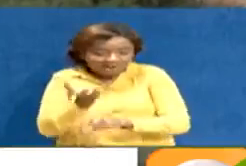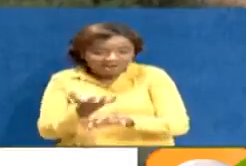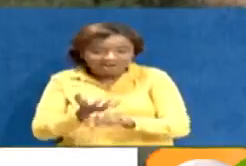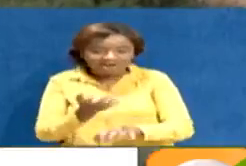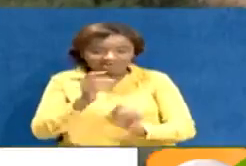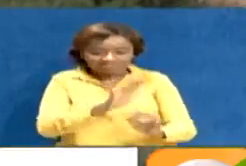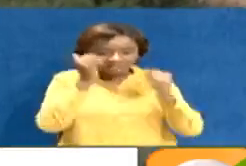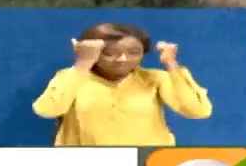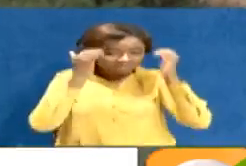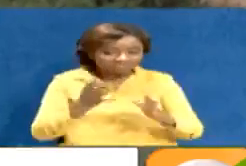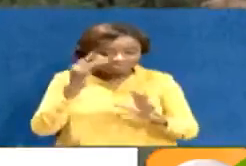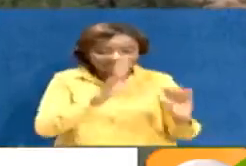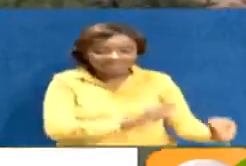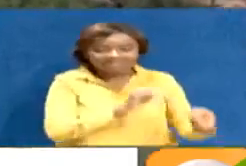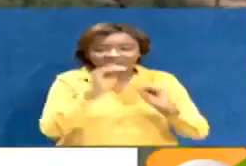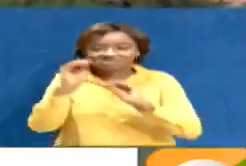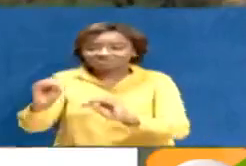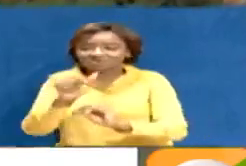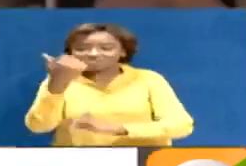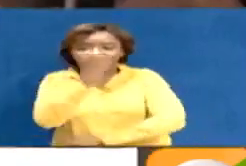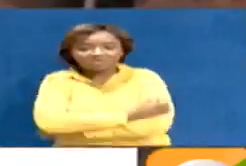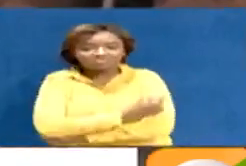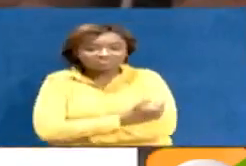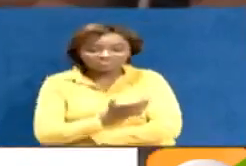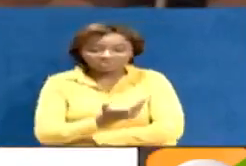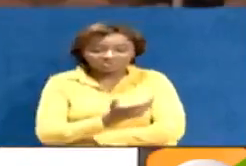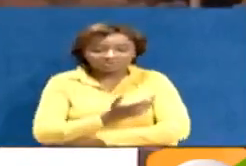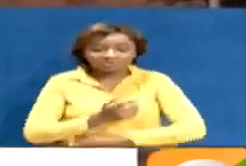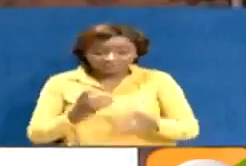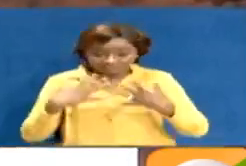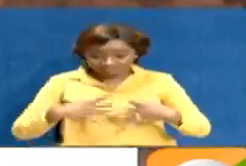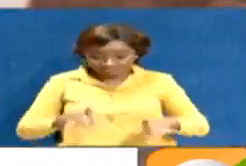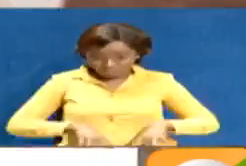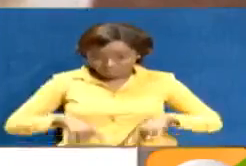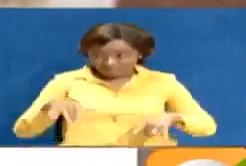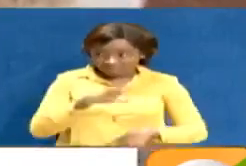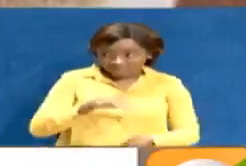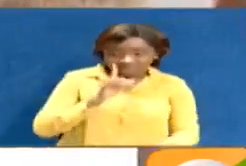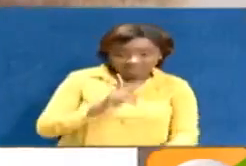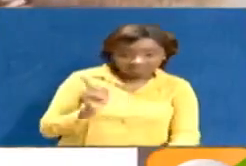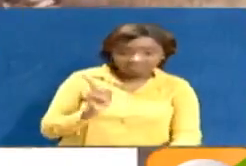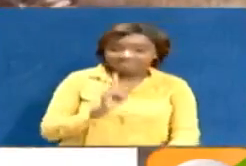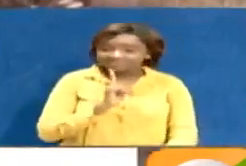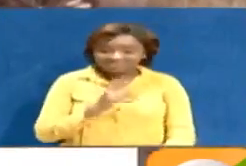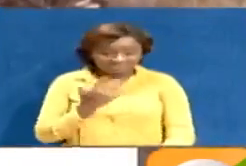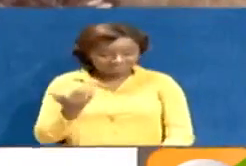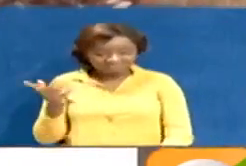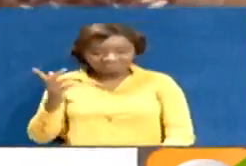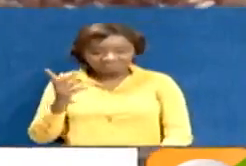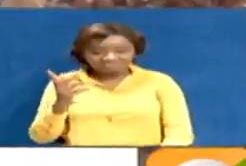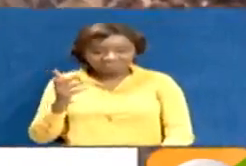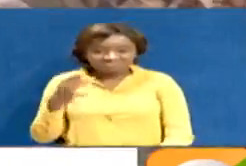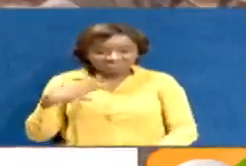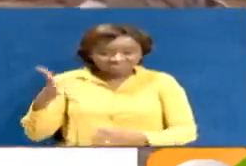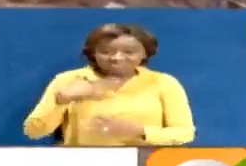kama mwanafunzi atakuwa transferred kutoka shule moja kwenda ile ingine. Residents living inside the TARDA cut line saying the authorities'